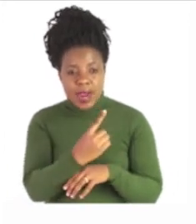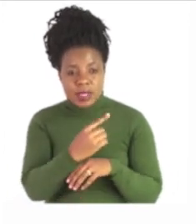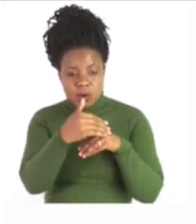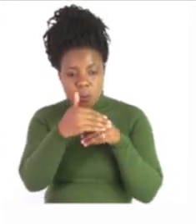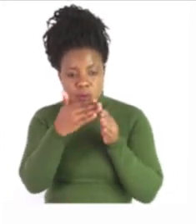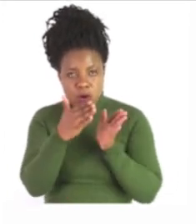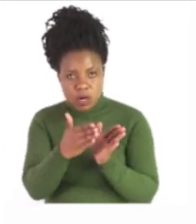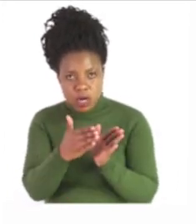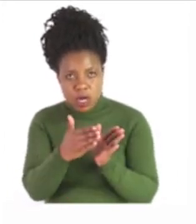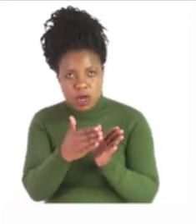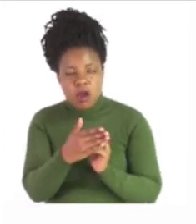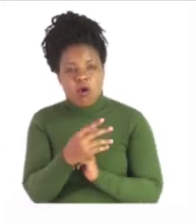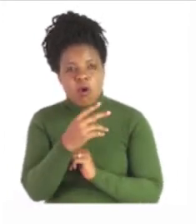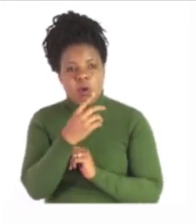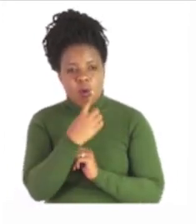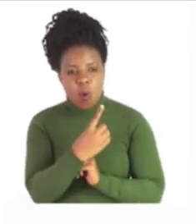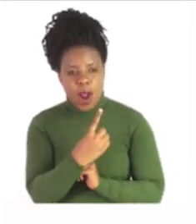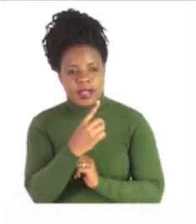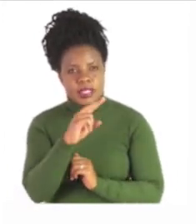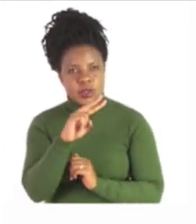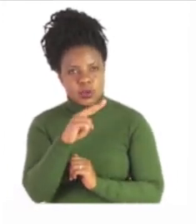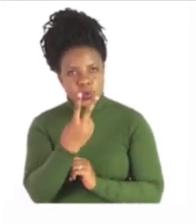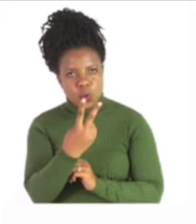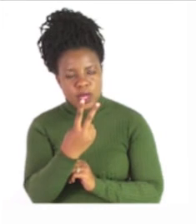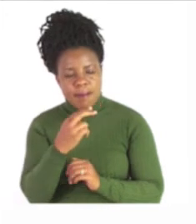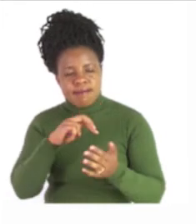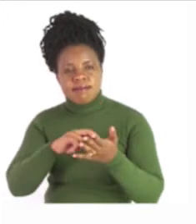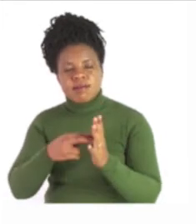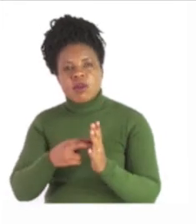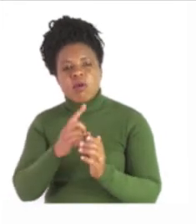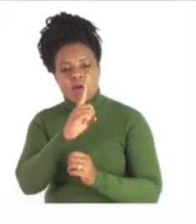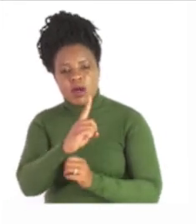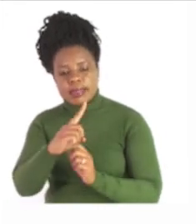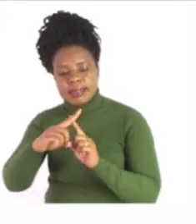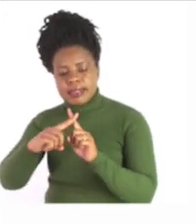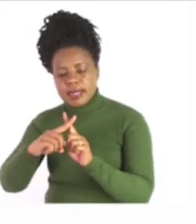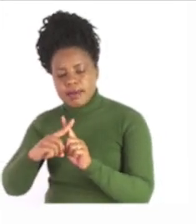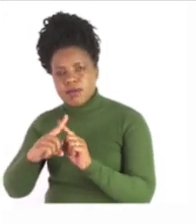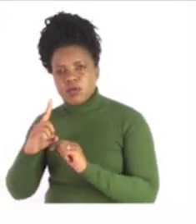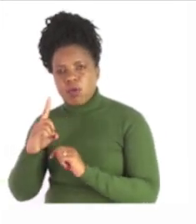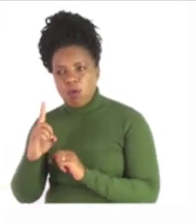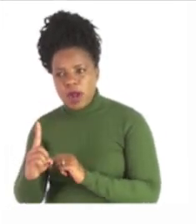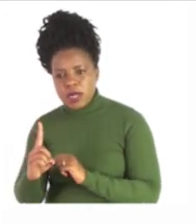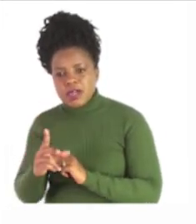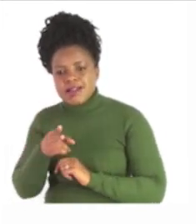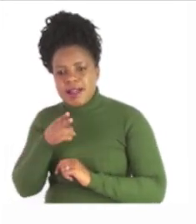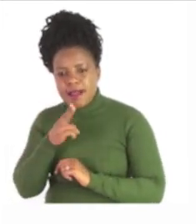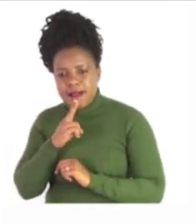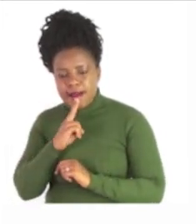1 times 1 to give you the product or the square number as 1. So 1 is a square